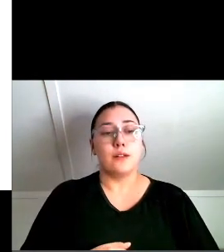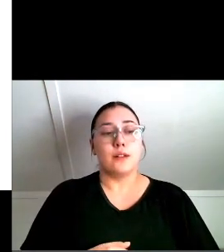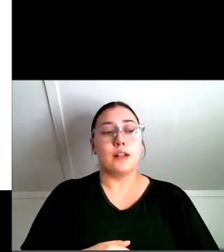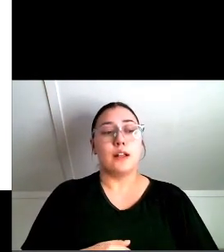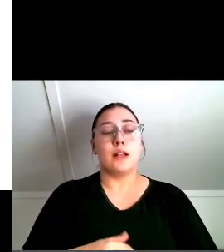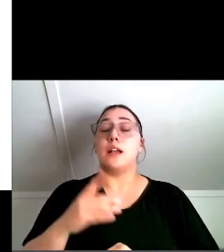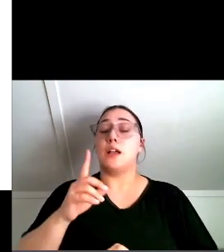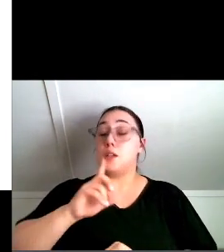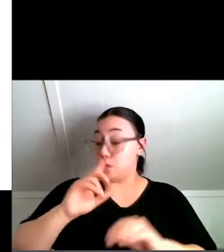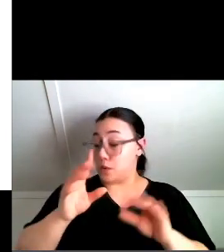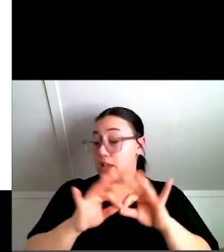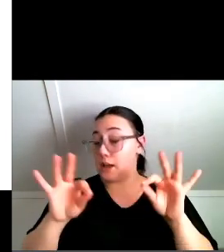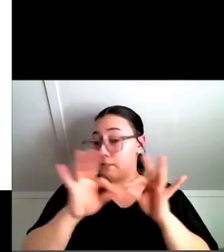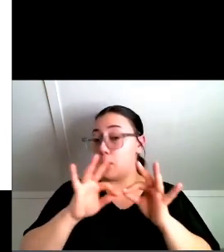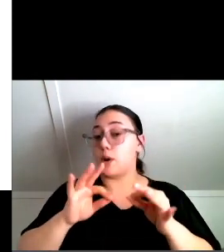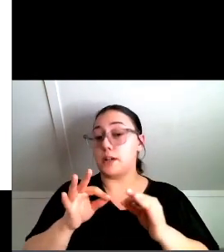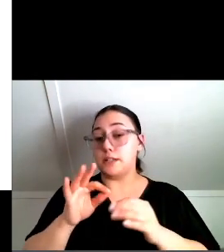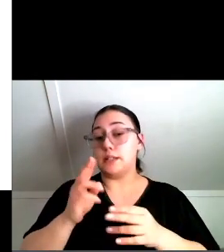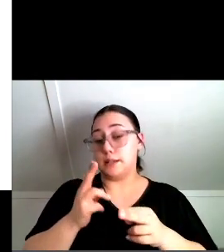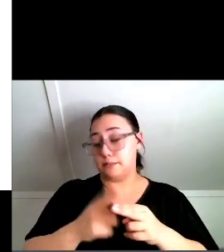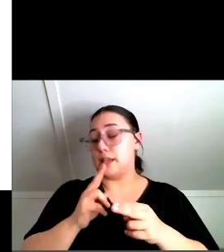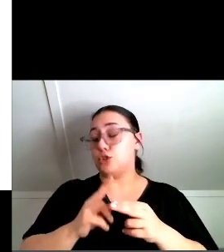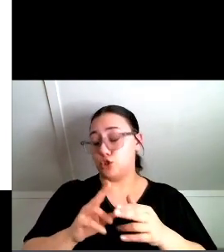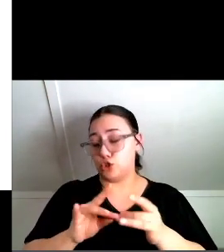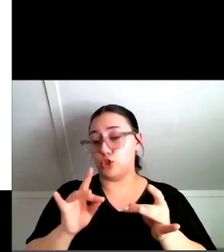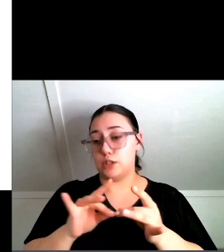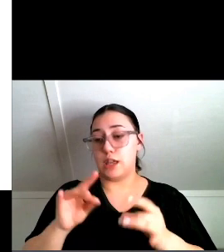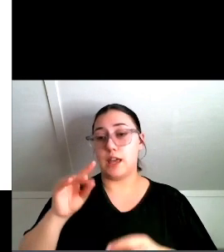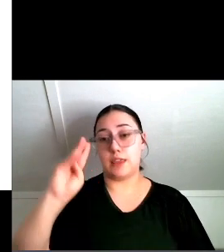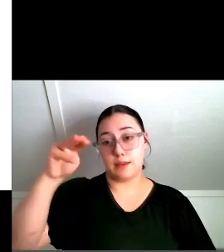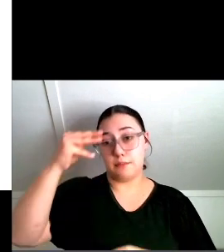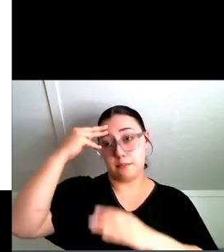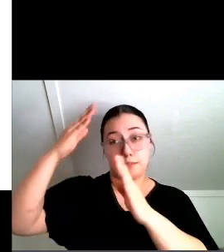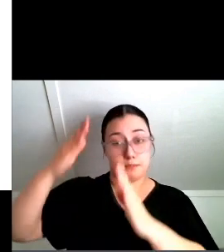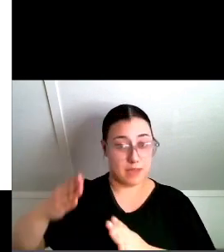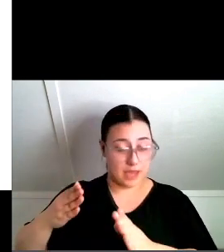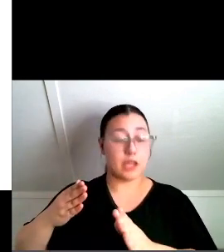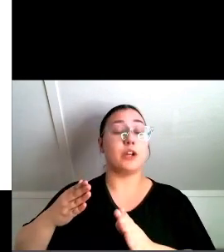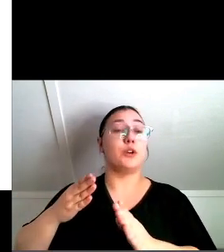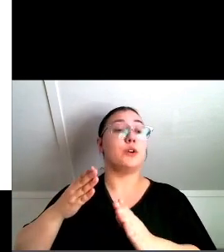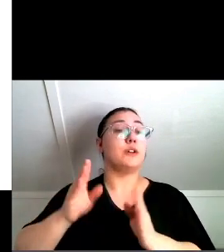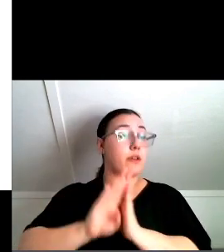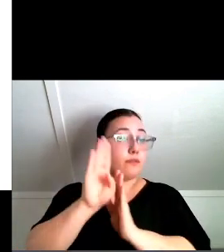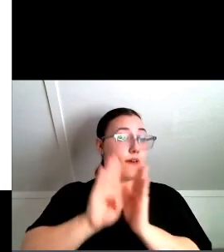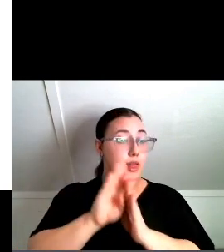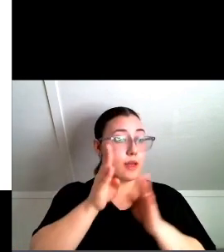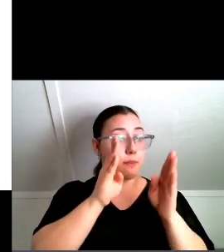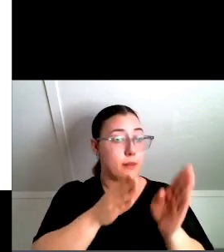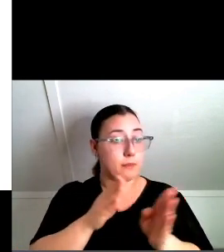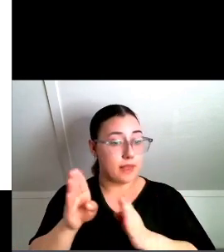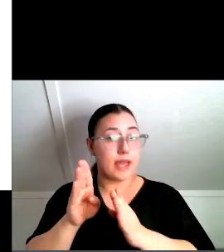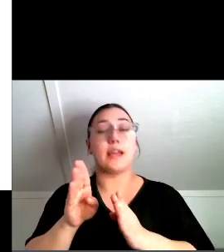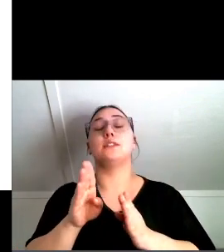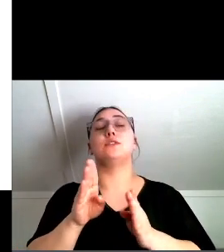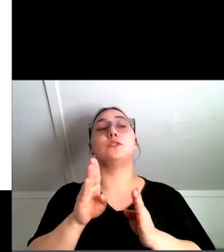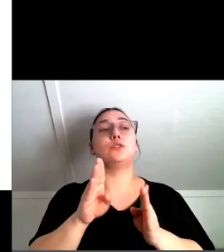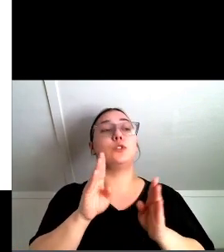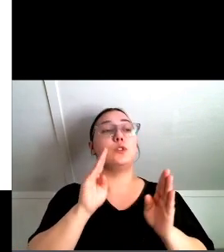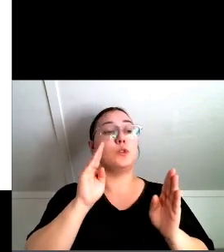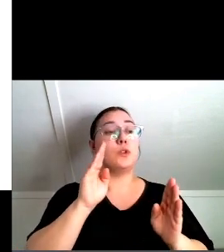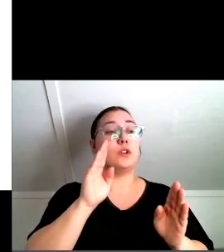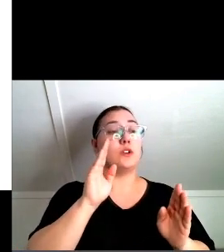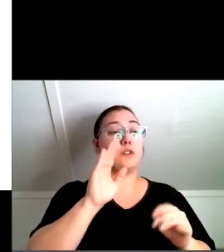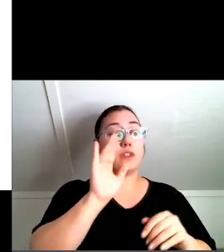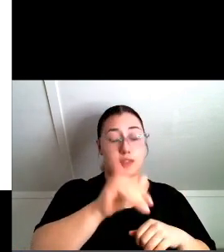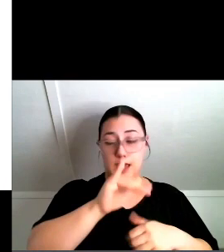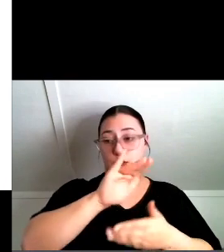Bethune came forward with a plan to make the Hungerford School into a preparatory school